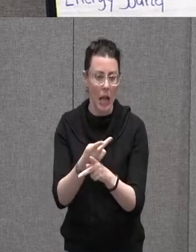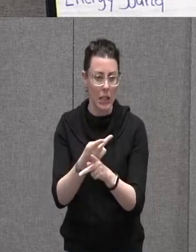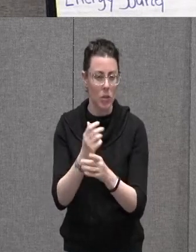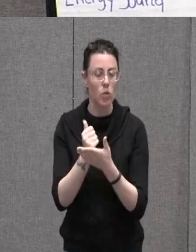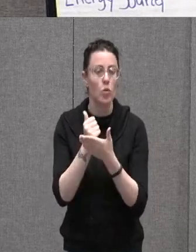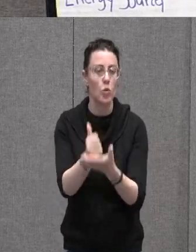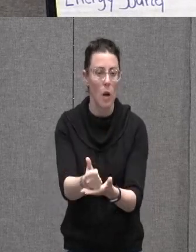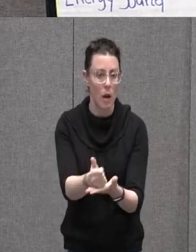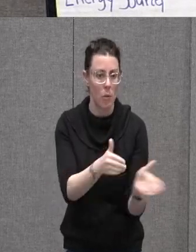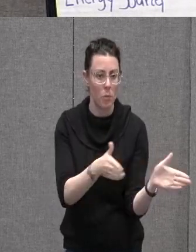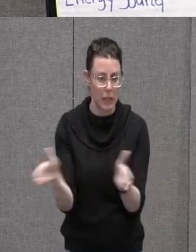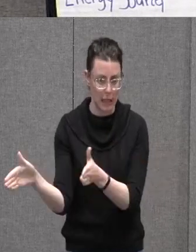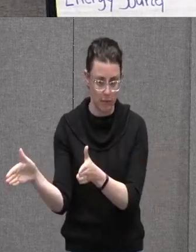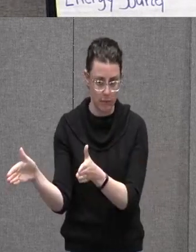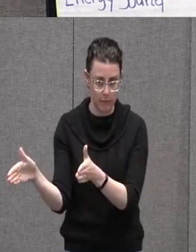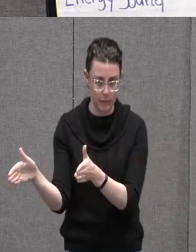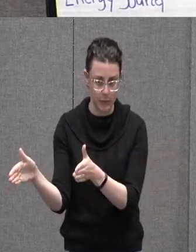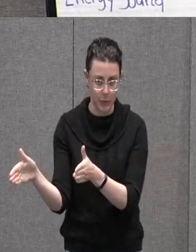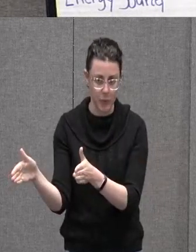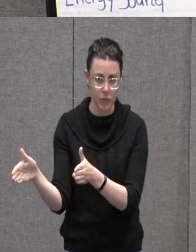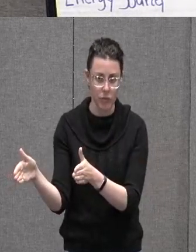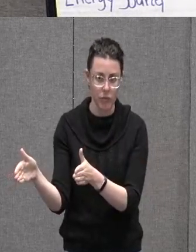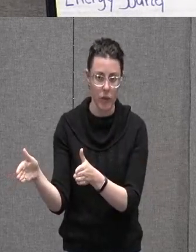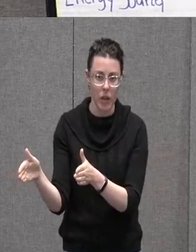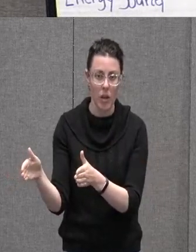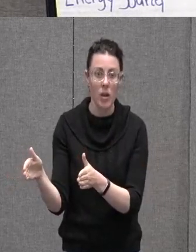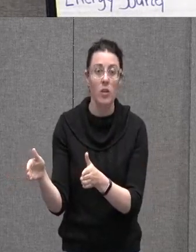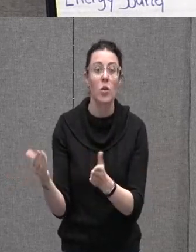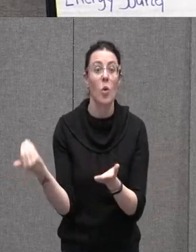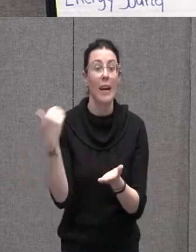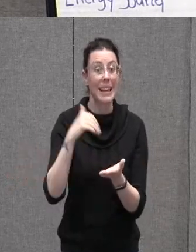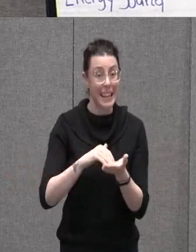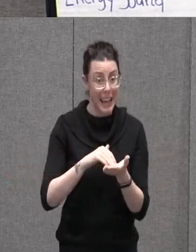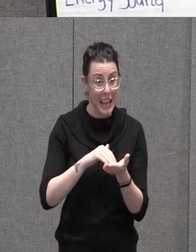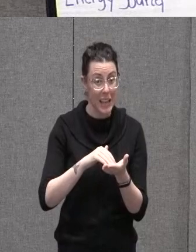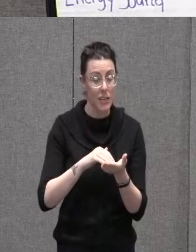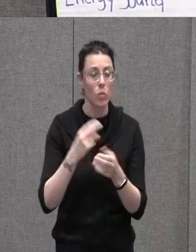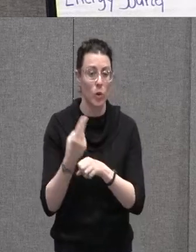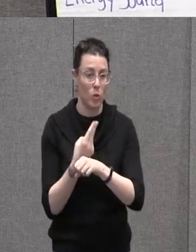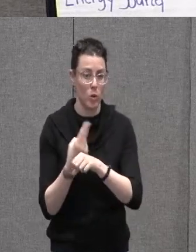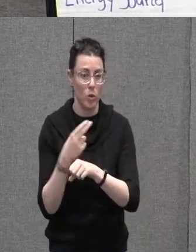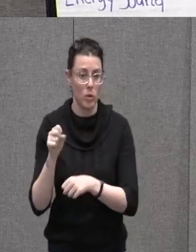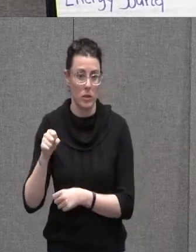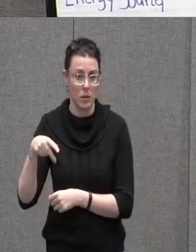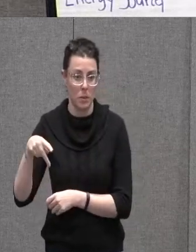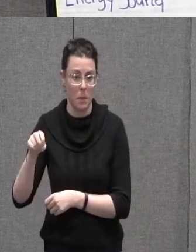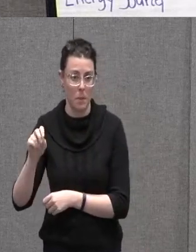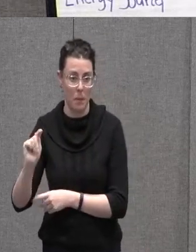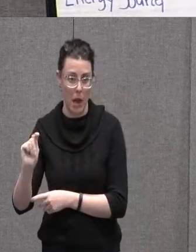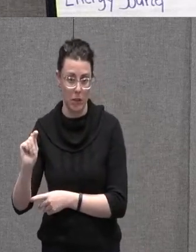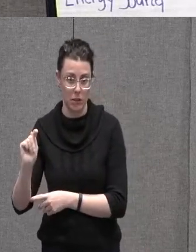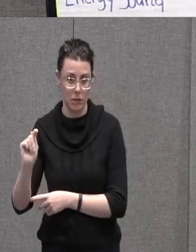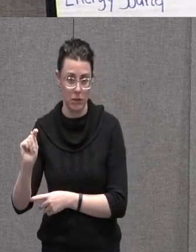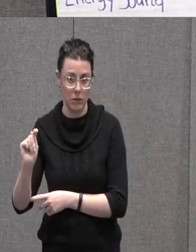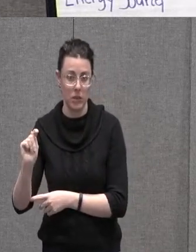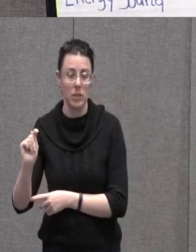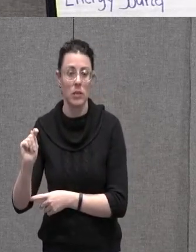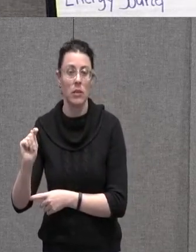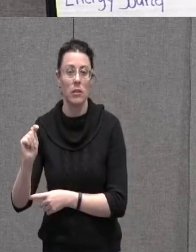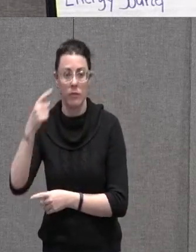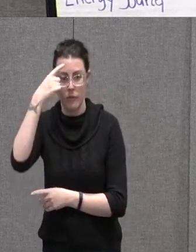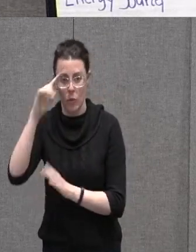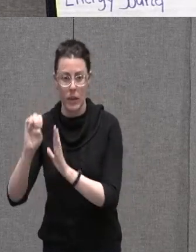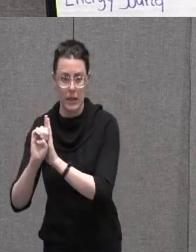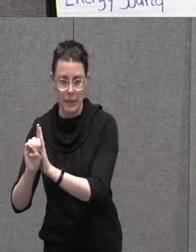So let's take a look. We're going to refer back to Spot. Okay. And we'll use Spot as an example, and then we'll use the UV